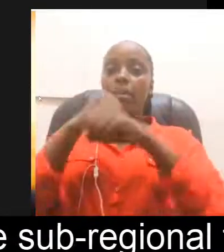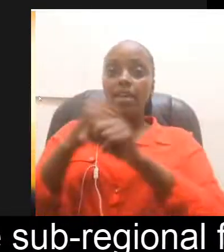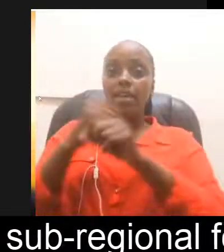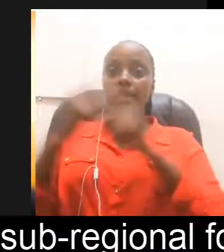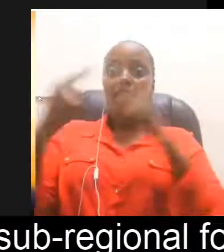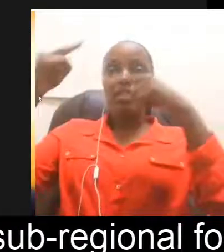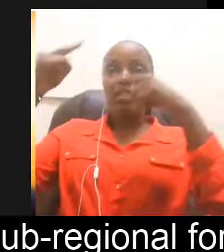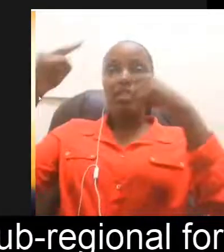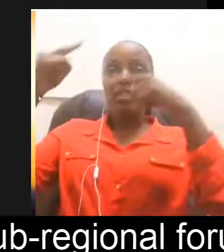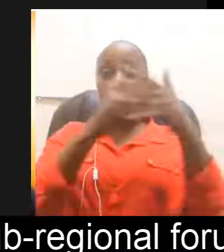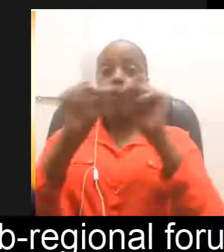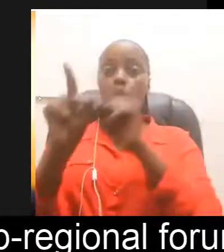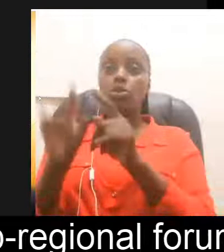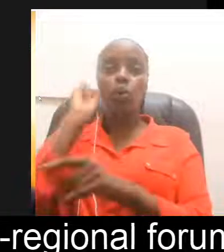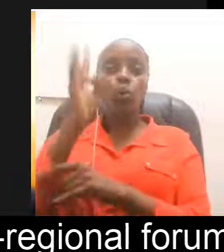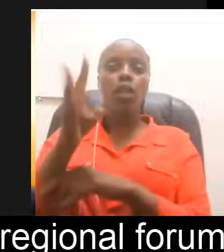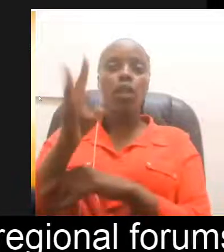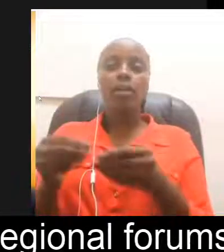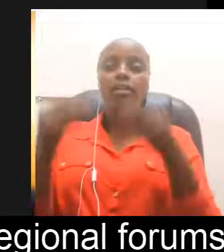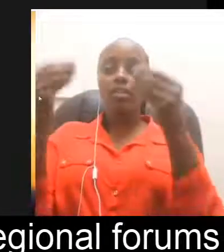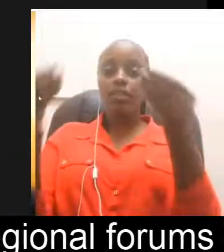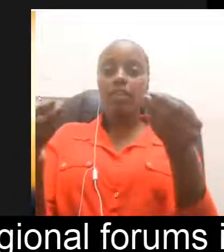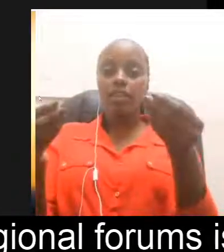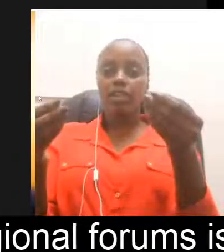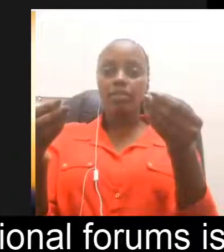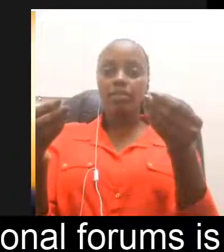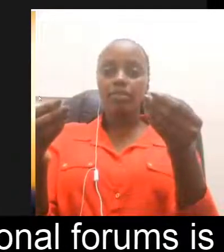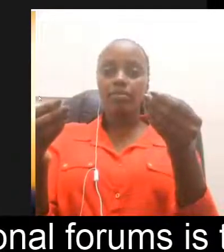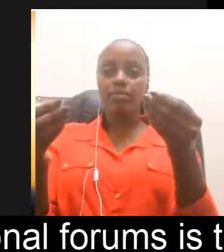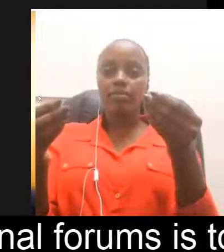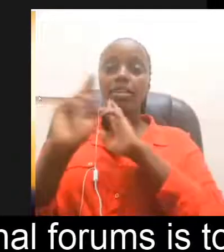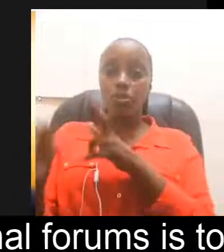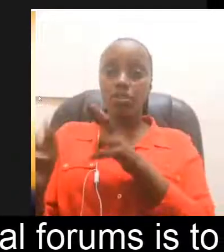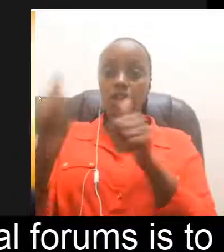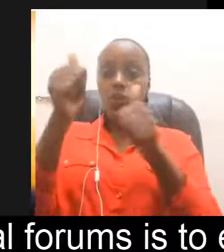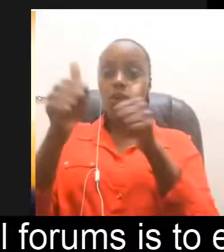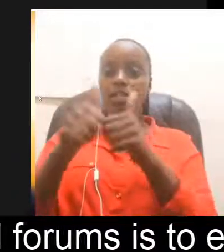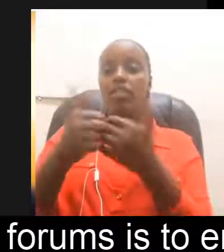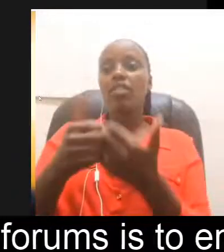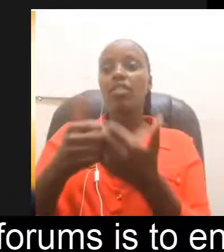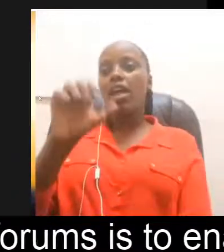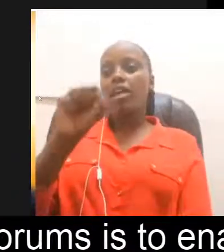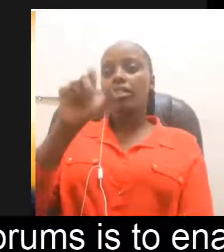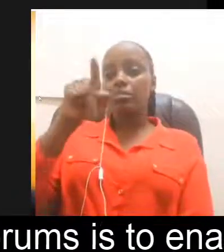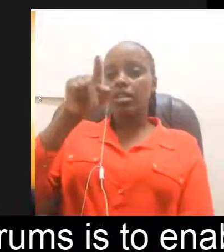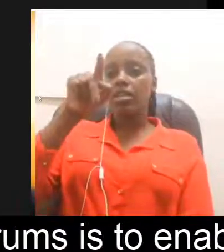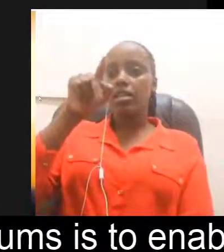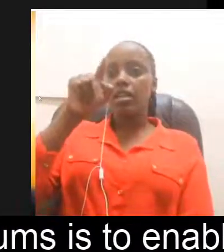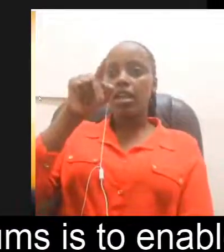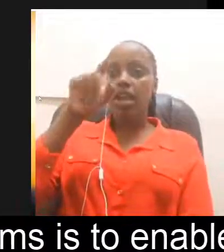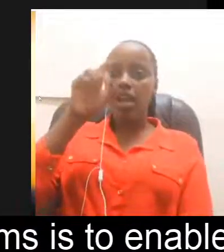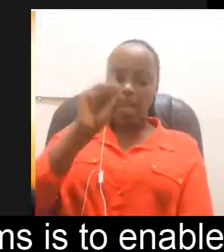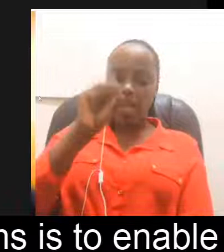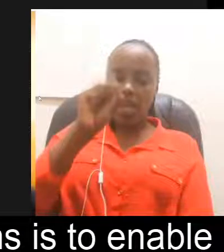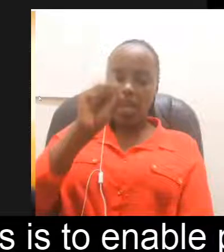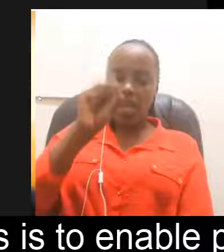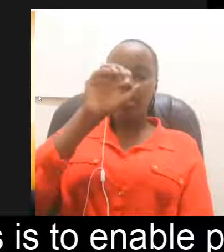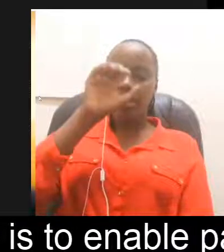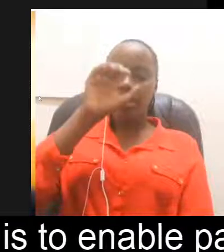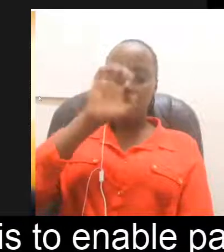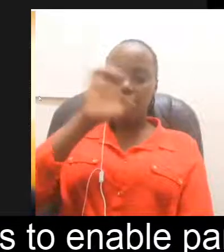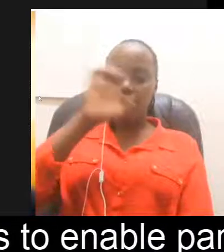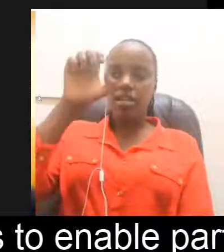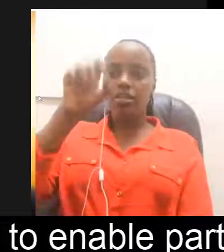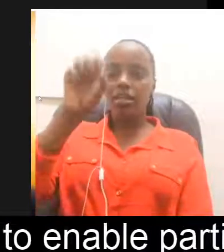we will be disseminating a report that SCPF, our partner in Ethiopia, is coming up with